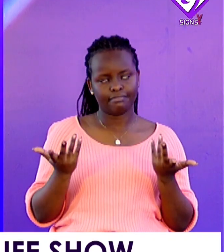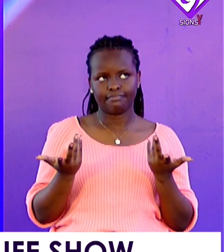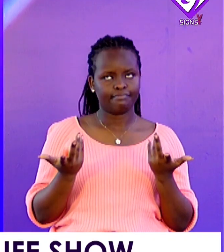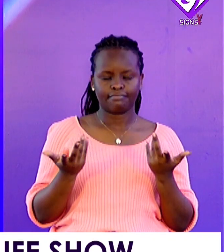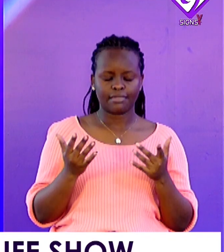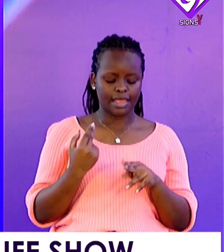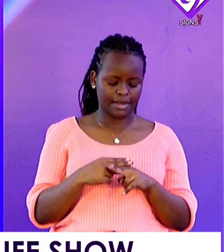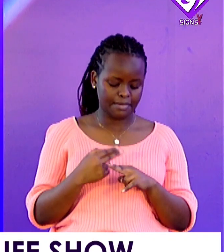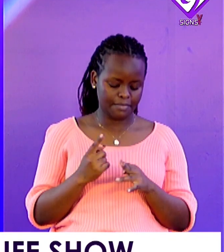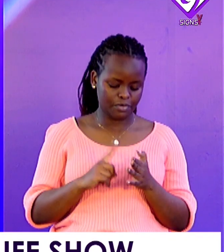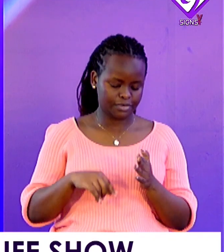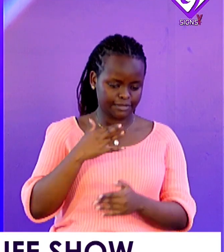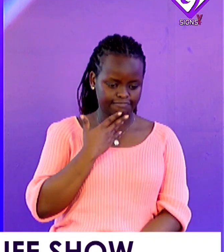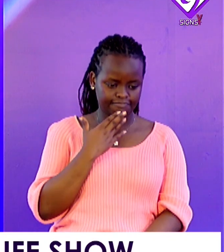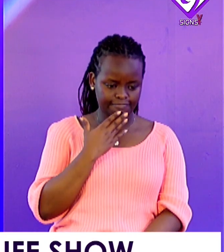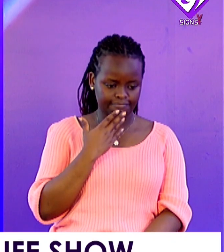how do I call it,